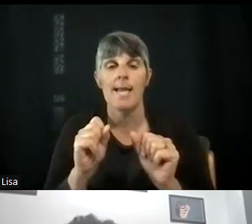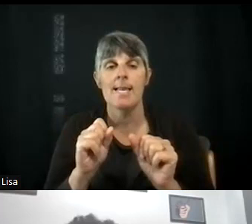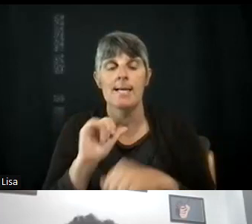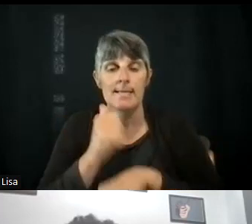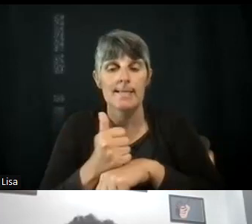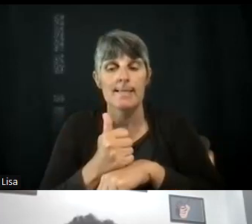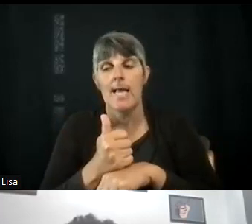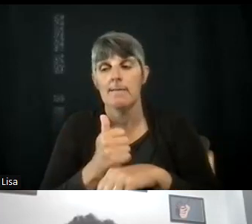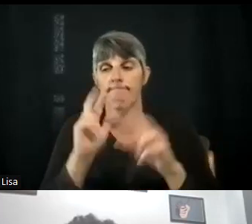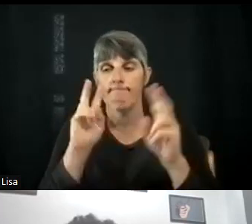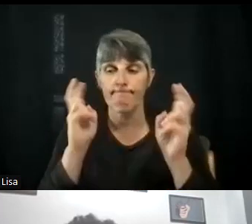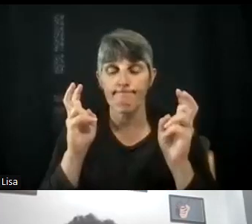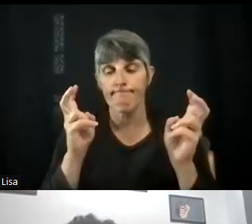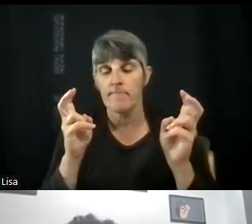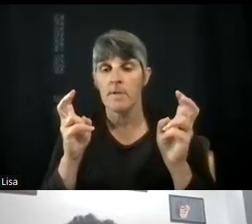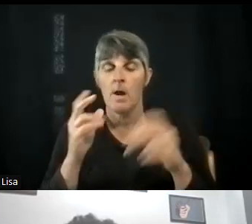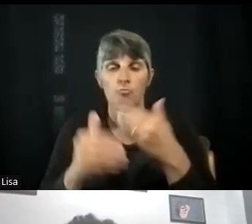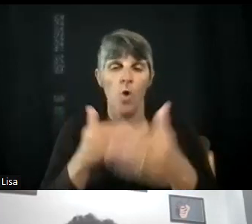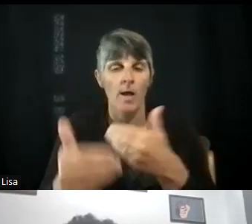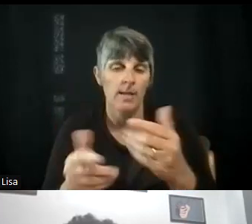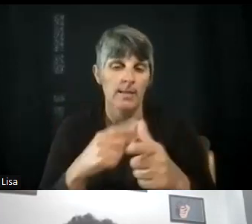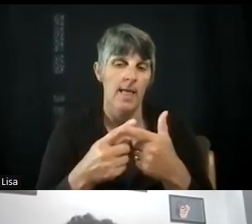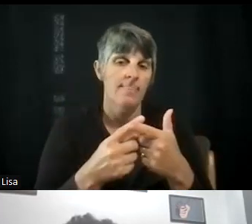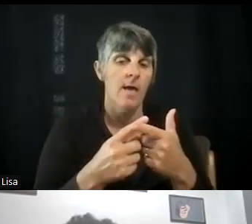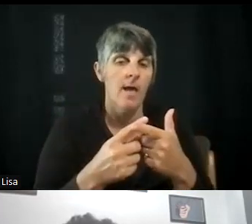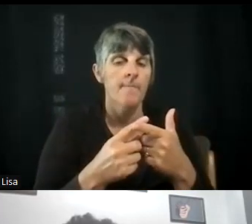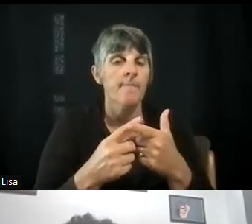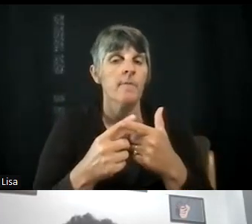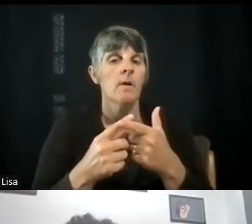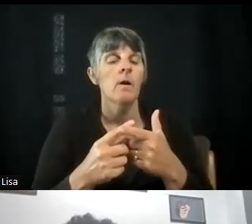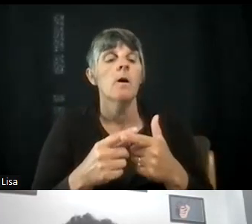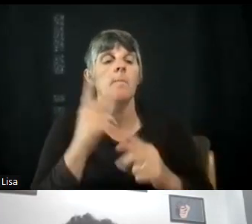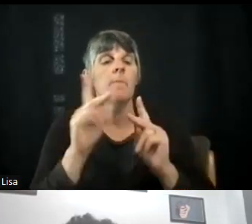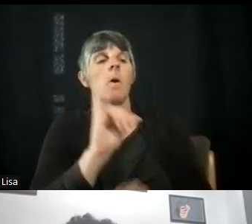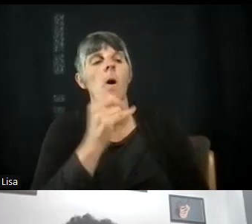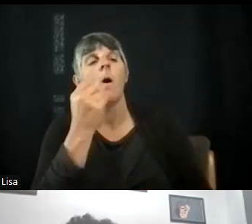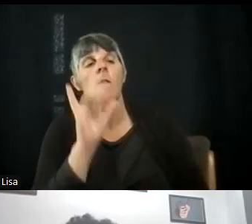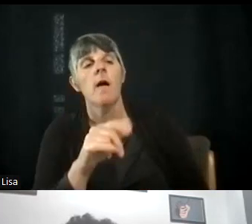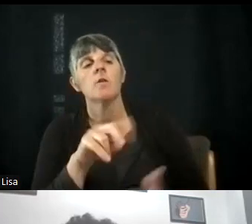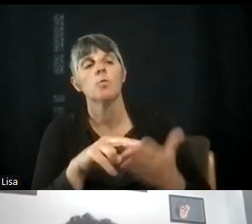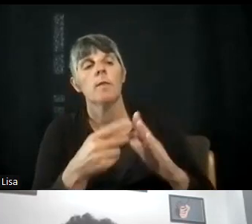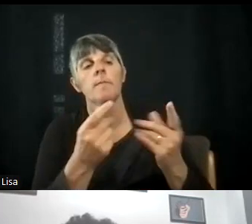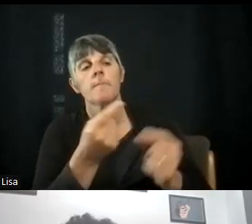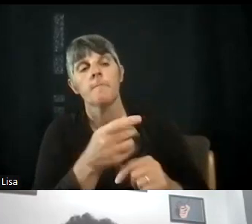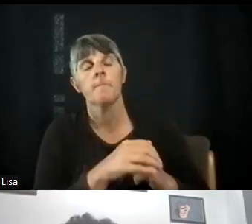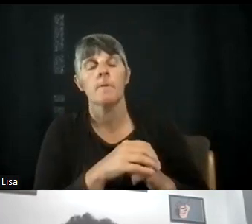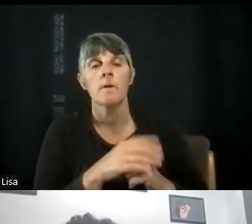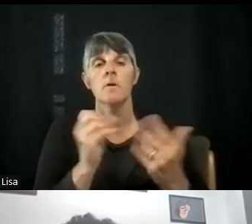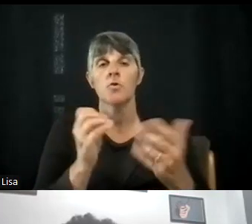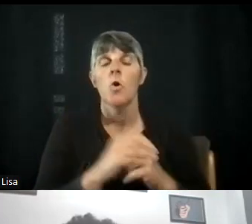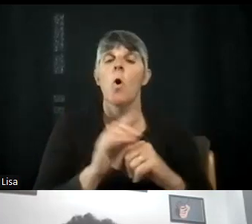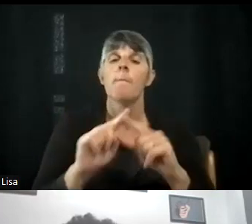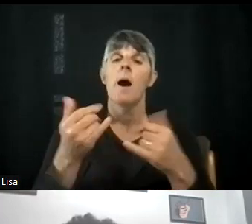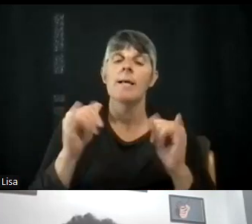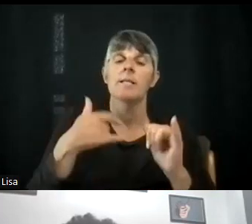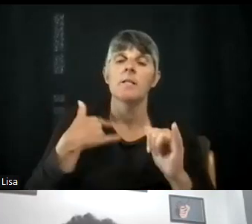kind of process, and then understand, oh, this is what that is, you know. So, but I still